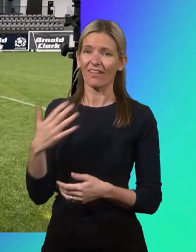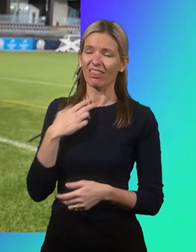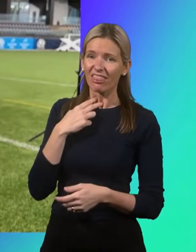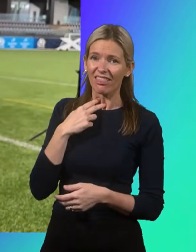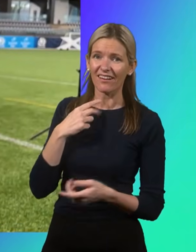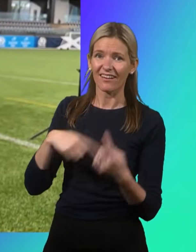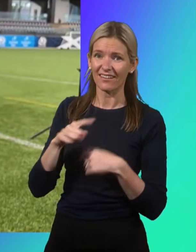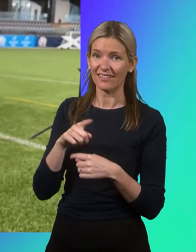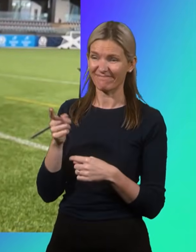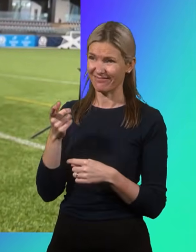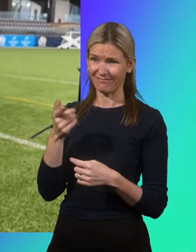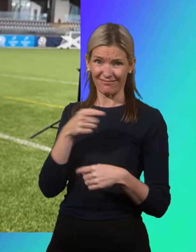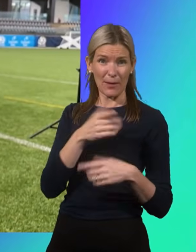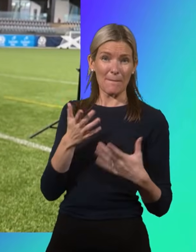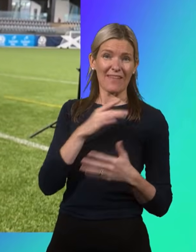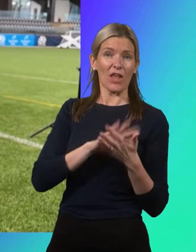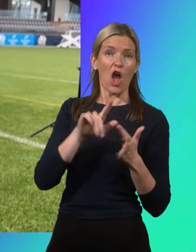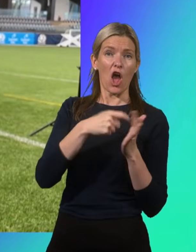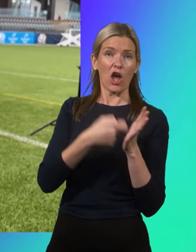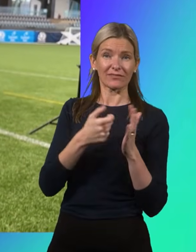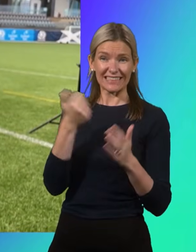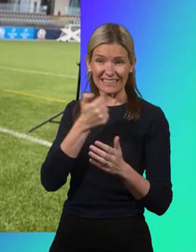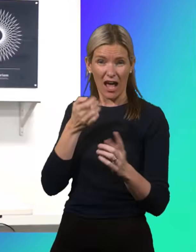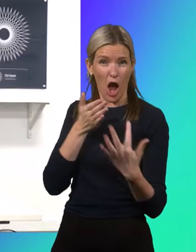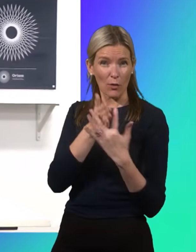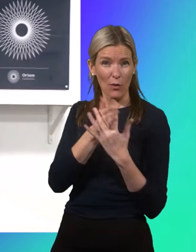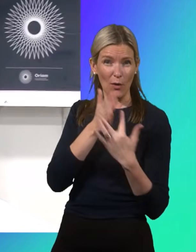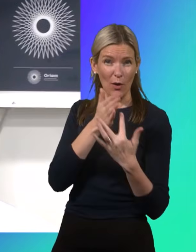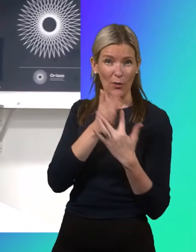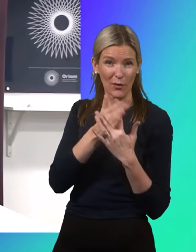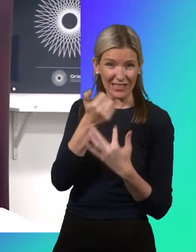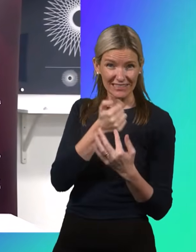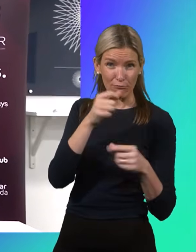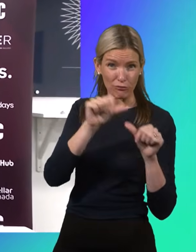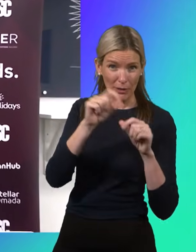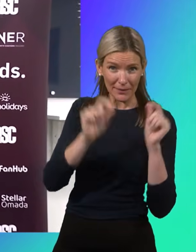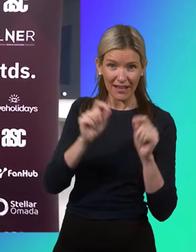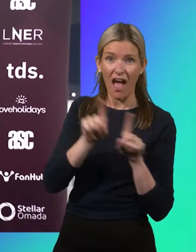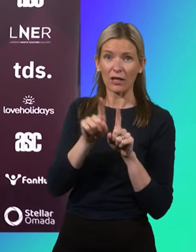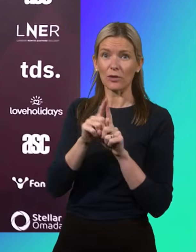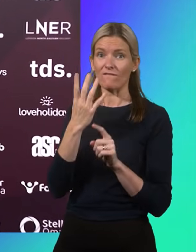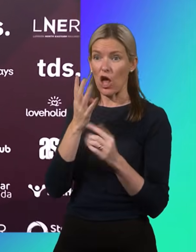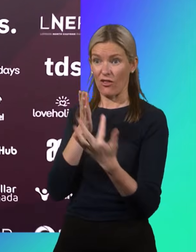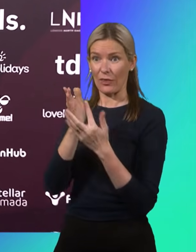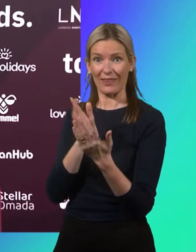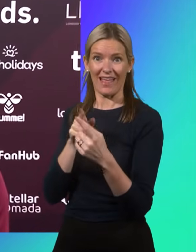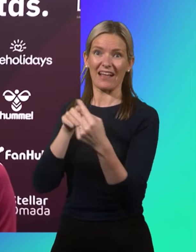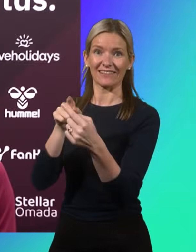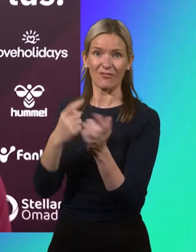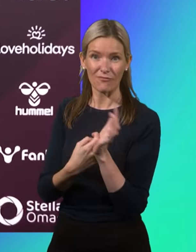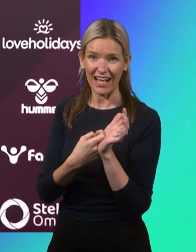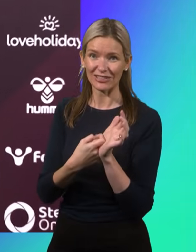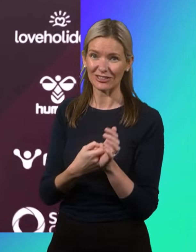the stars of the last season, scoring 16 goals, including 4 against Rangers.